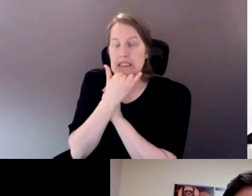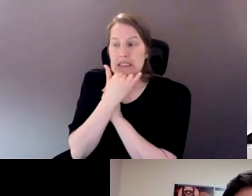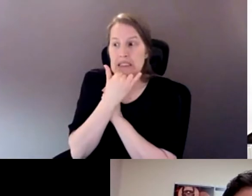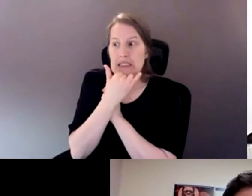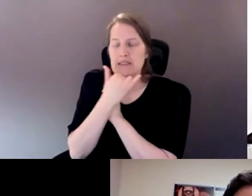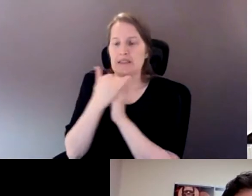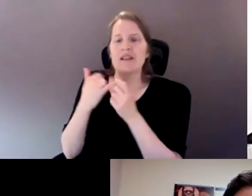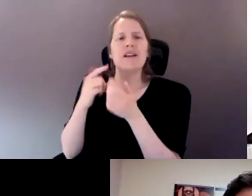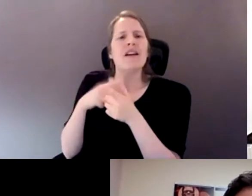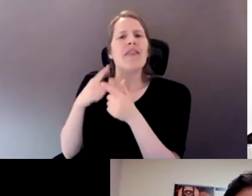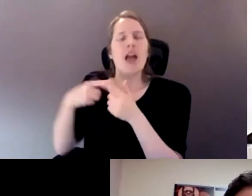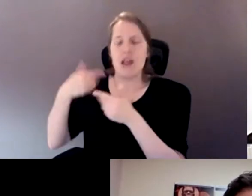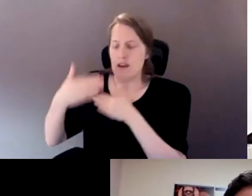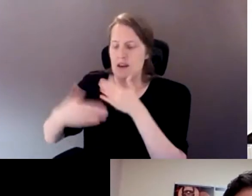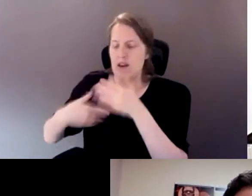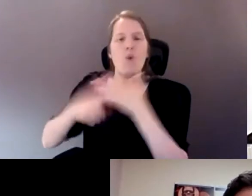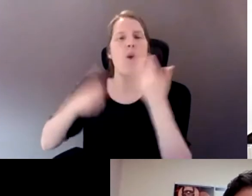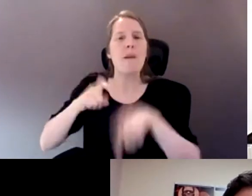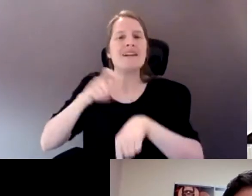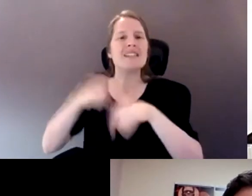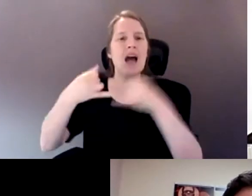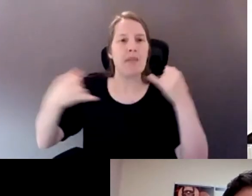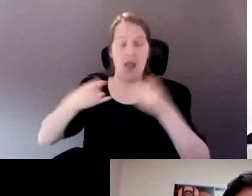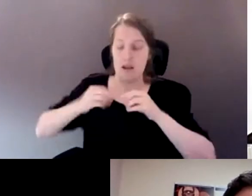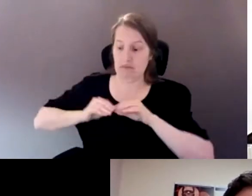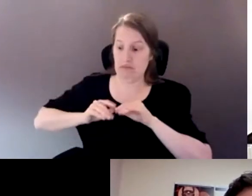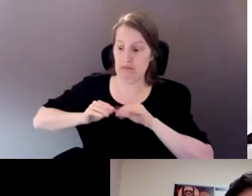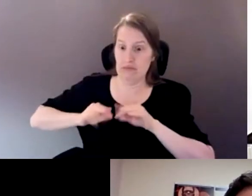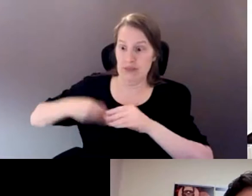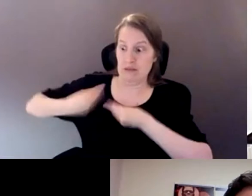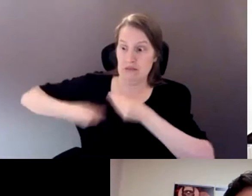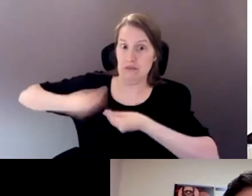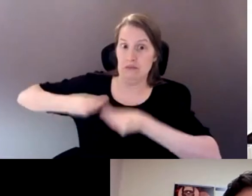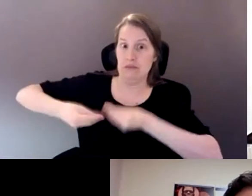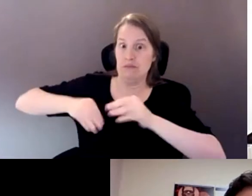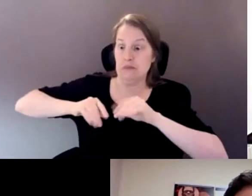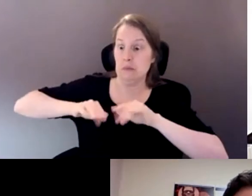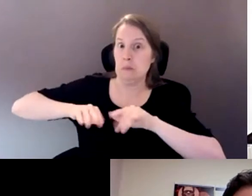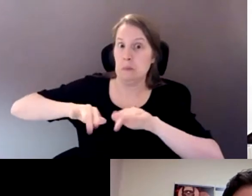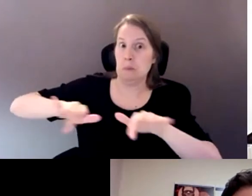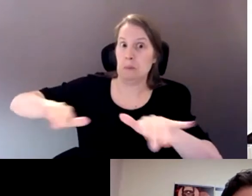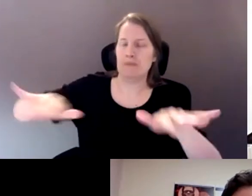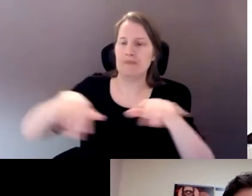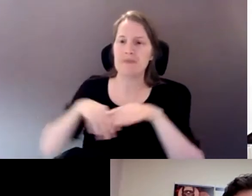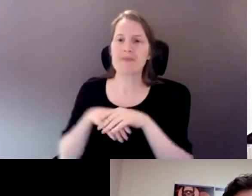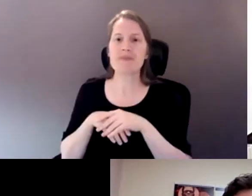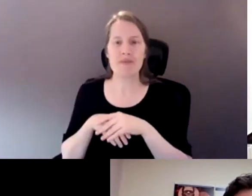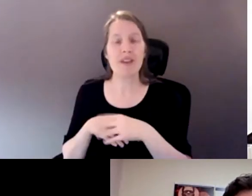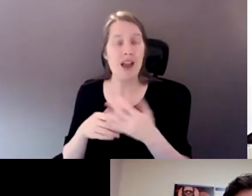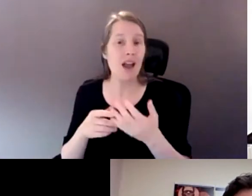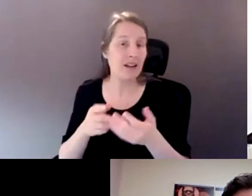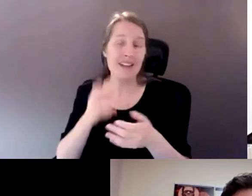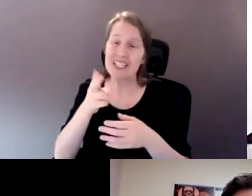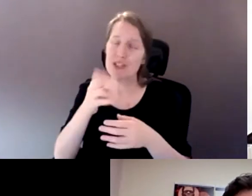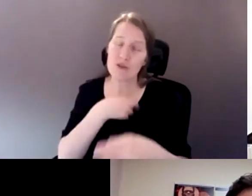how would it change the possibilities of life in our own time? And there are these moments, and the history of religion is wonderful